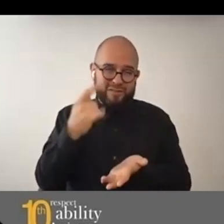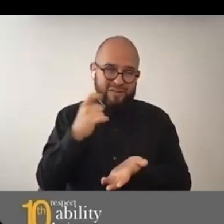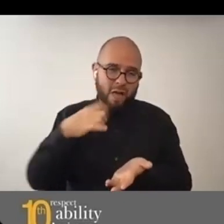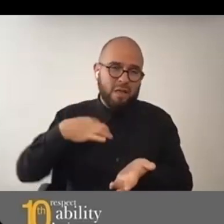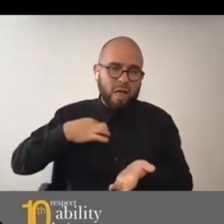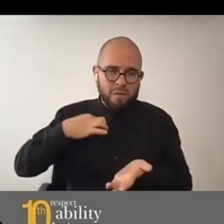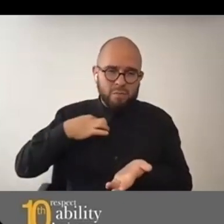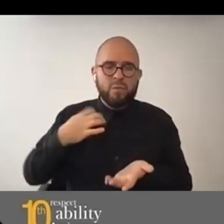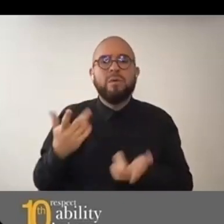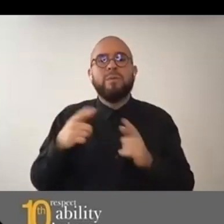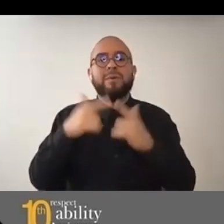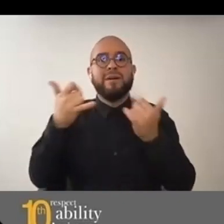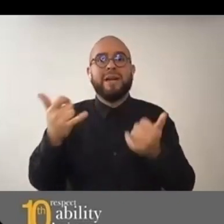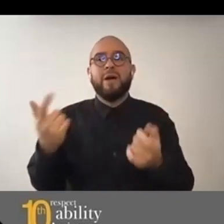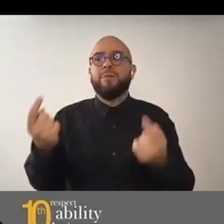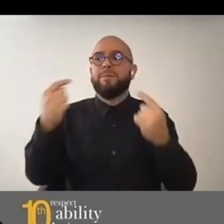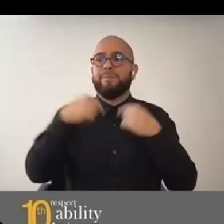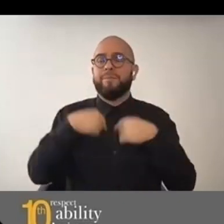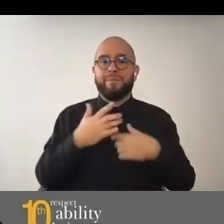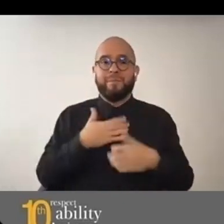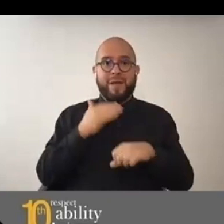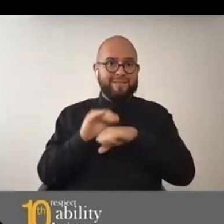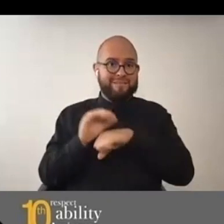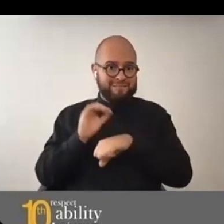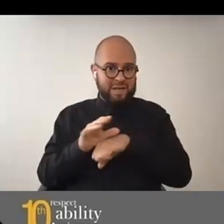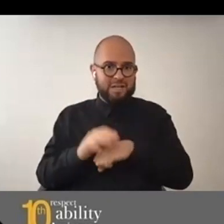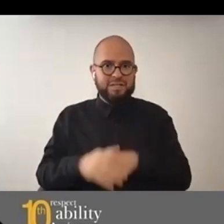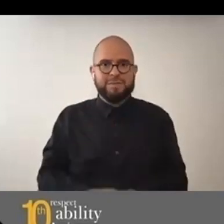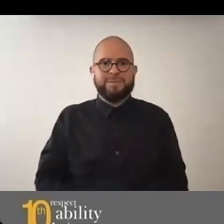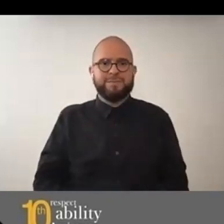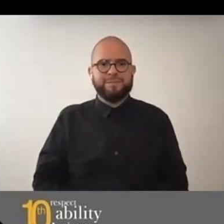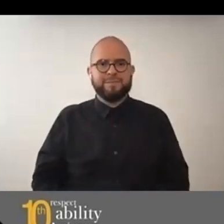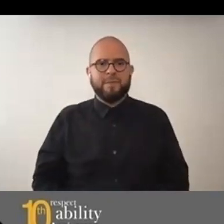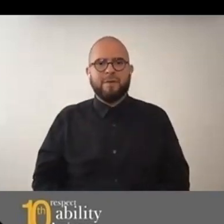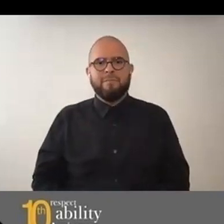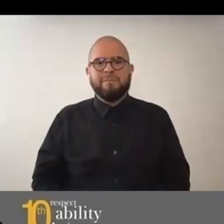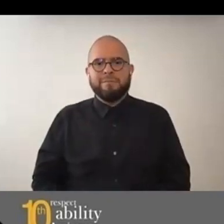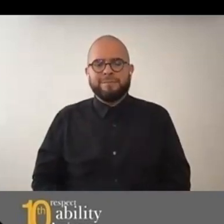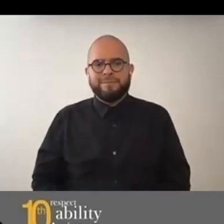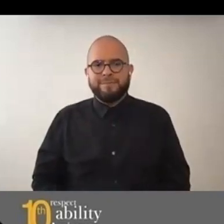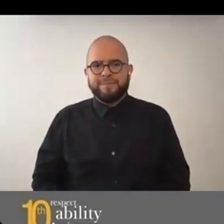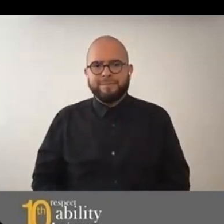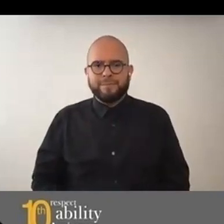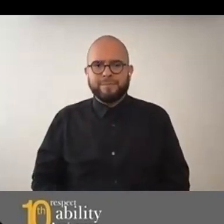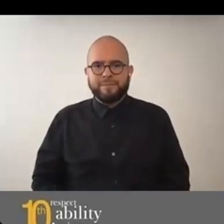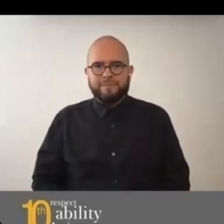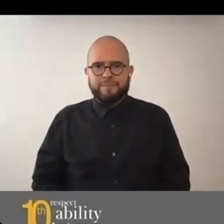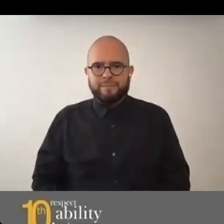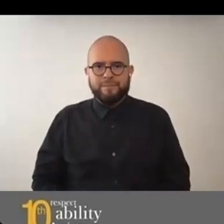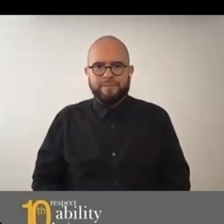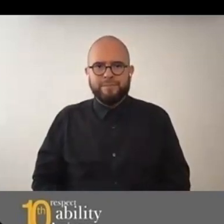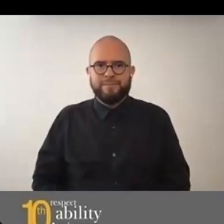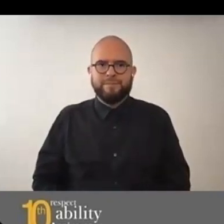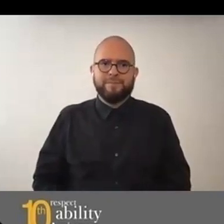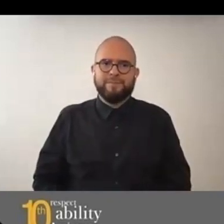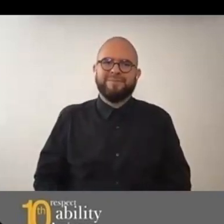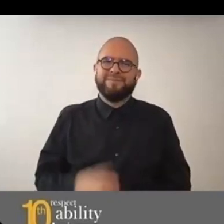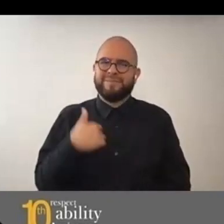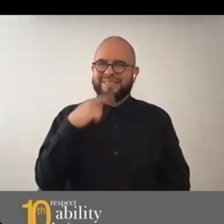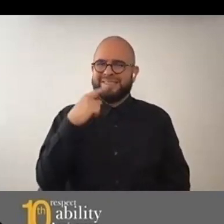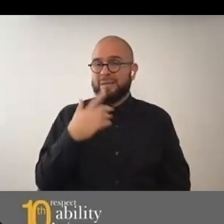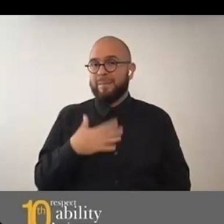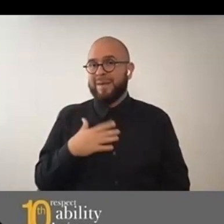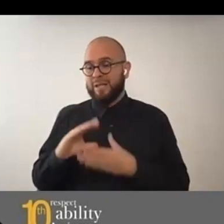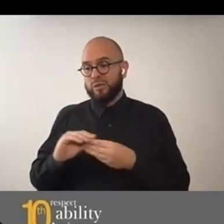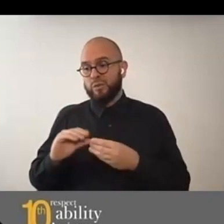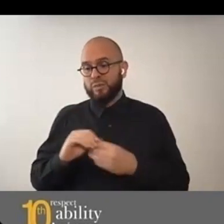to my advice. And it's something that you can see threaded through mine and Jimmy's stories, which is